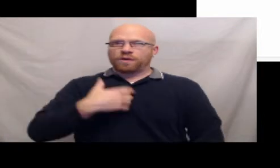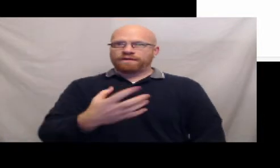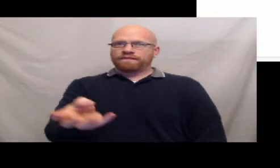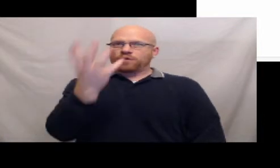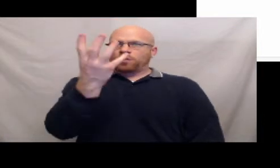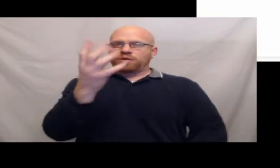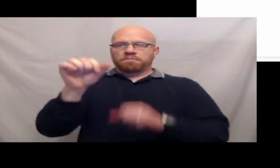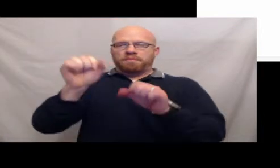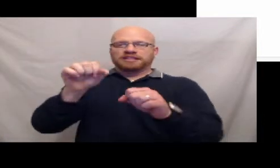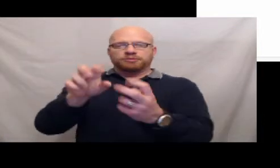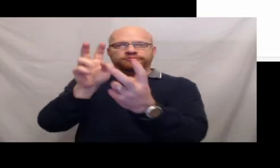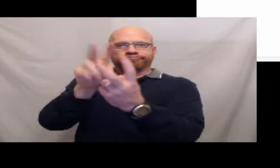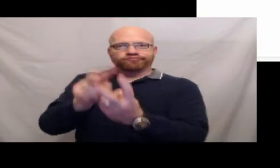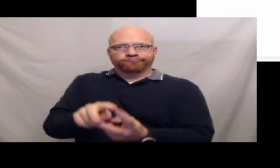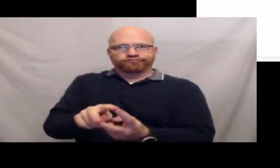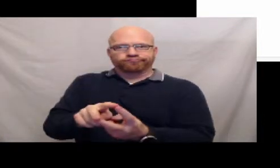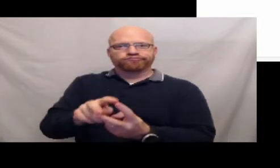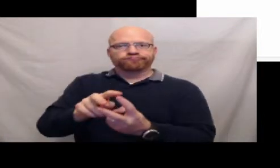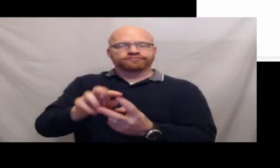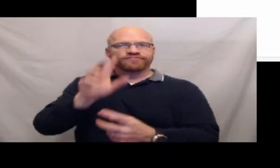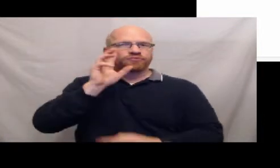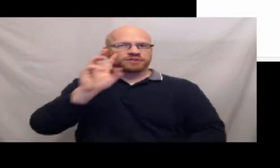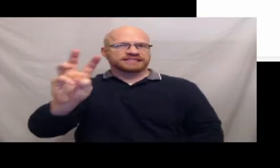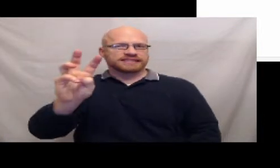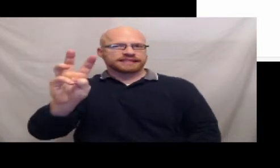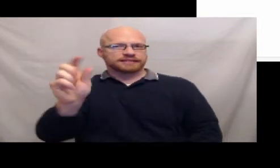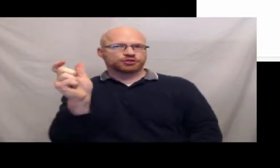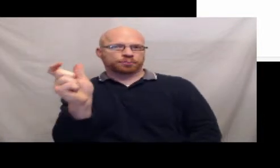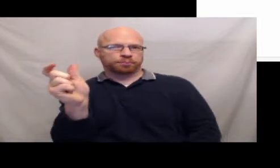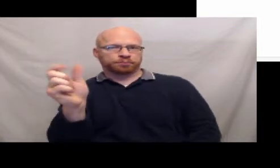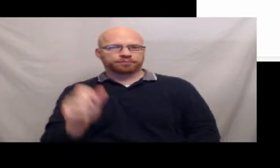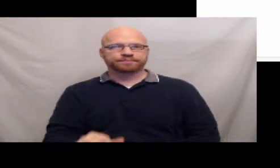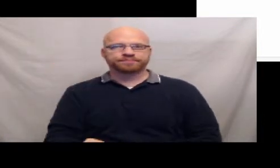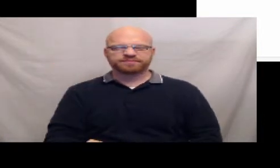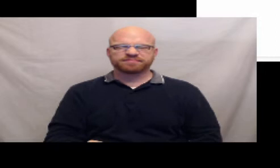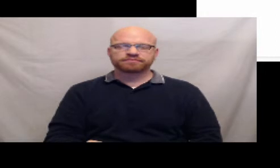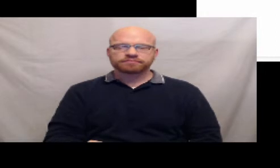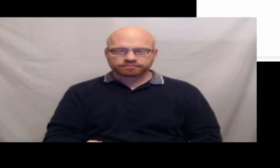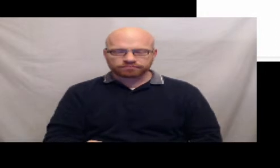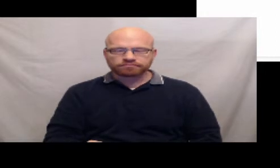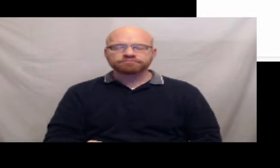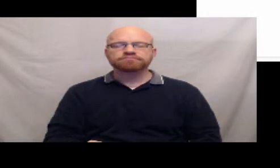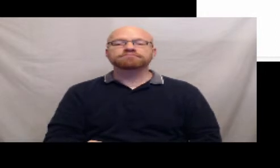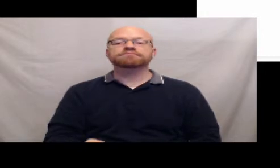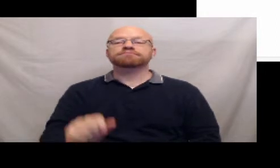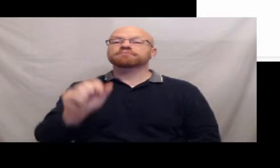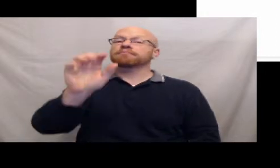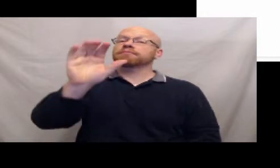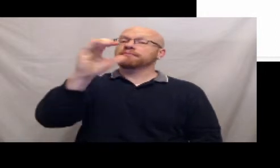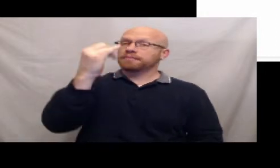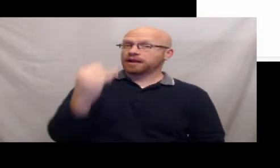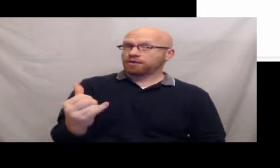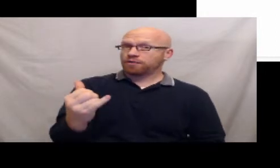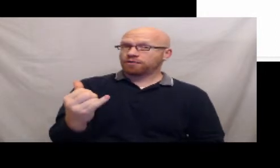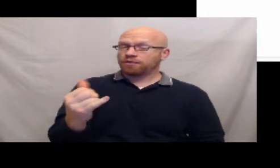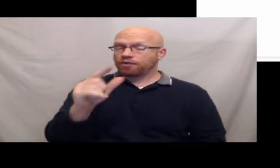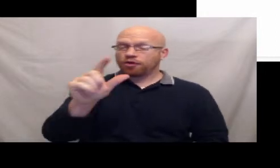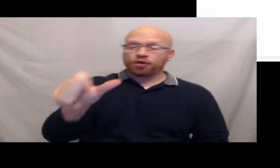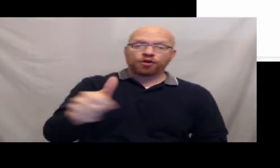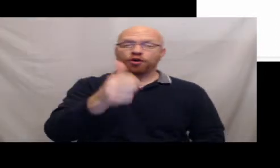So now we have four distinct possible pairs, and where they all multiply to become positive